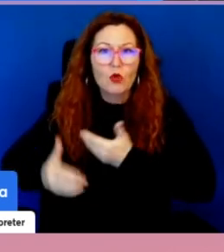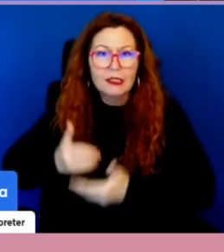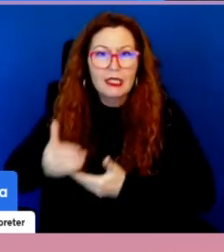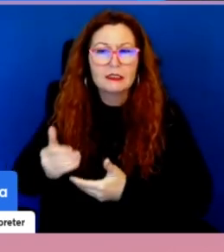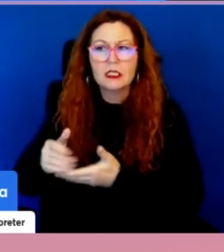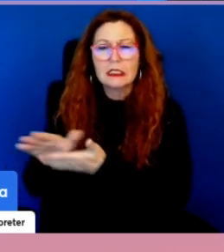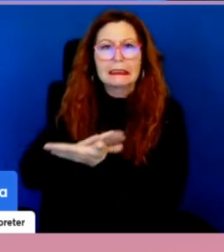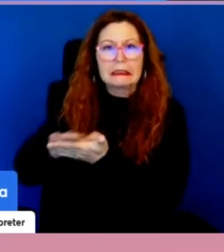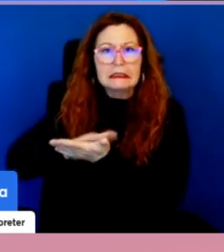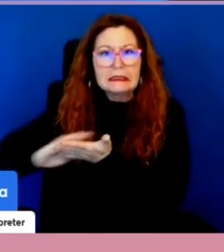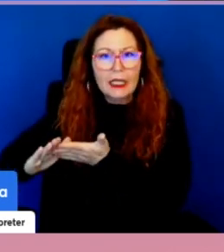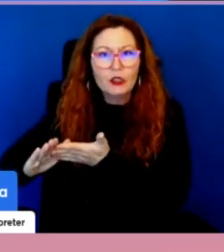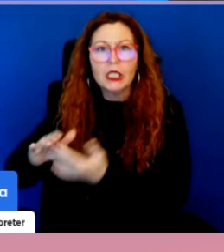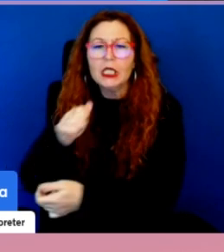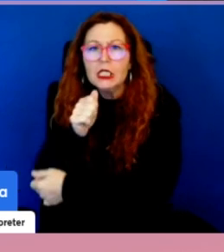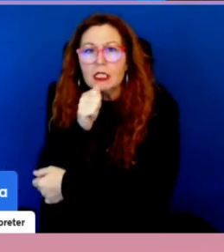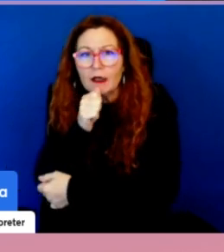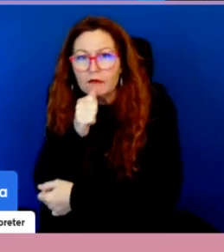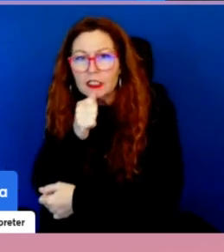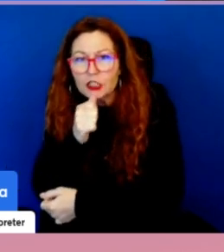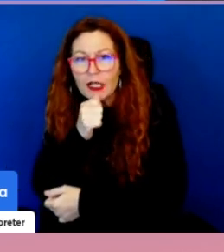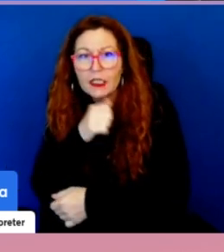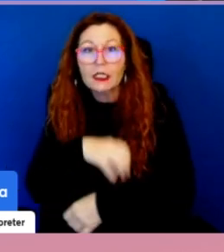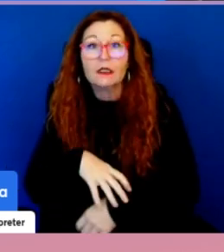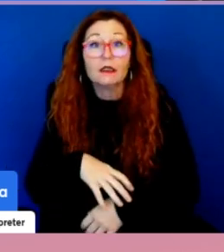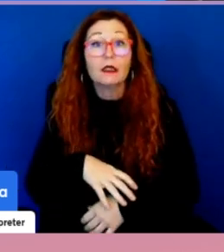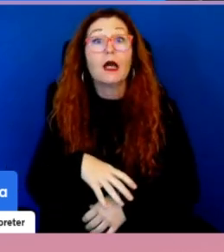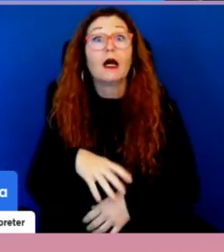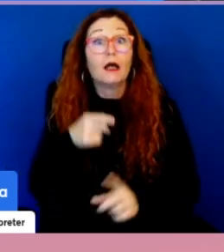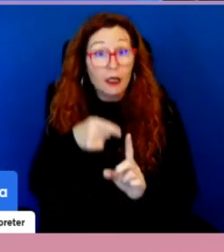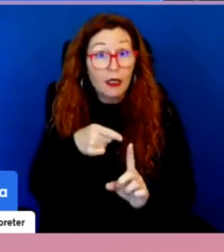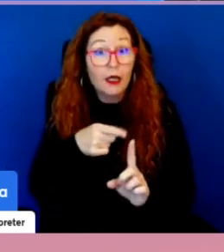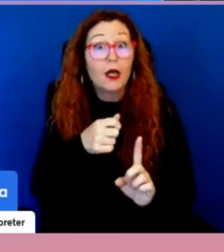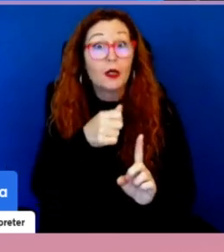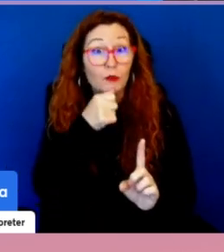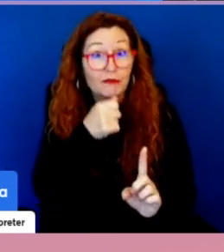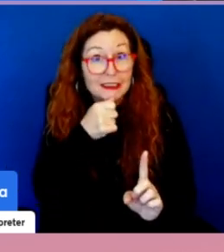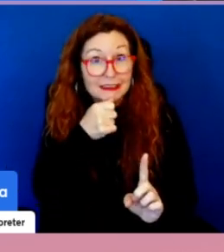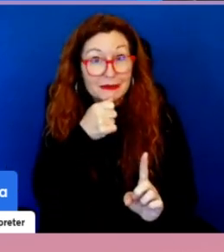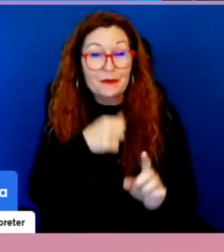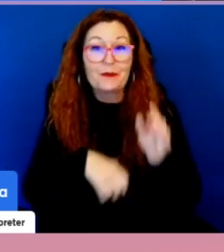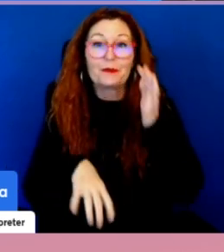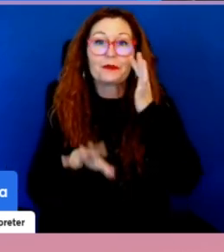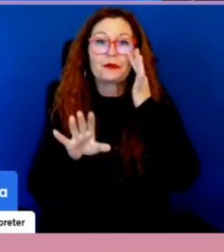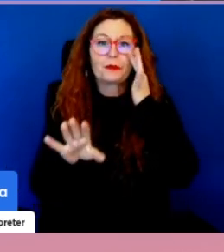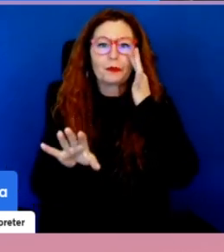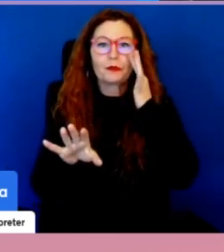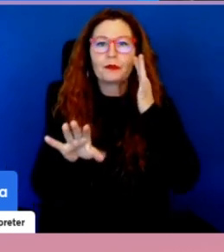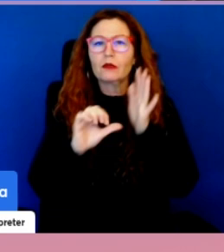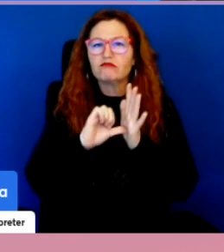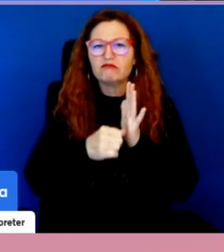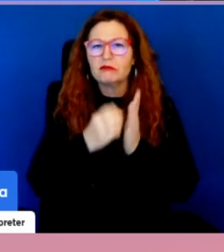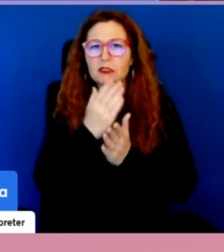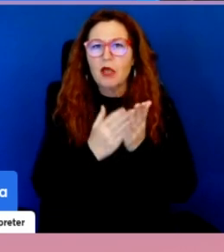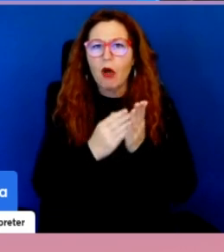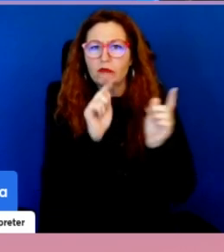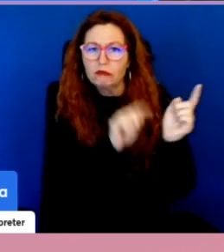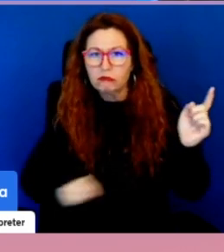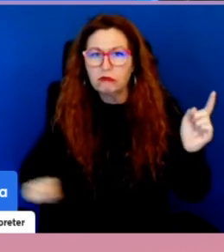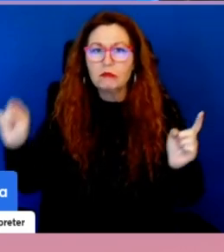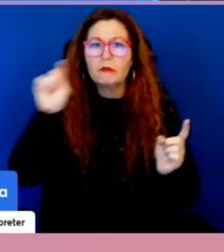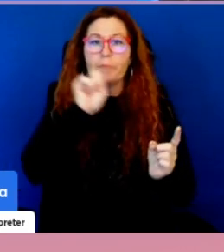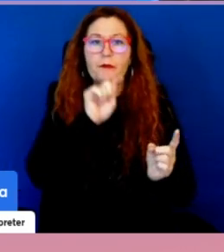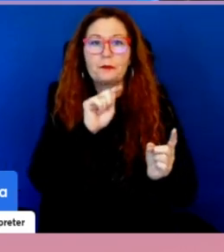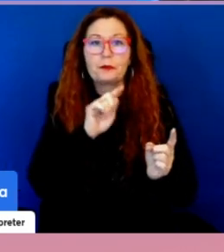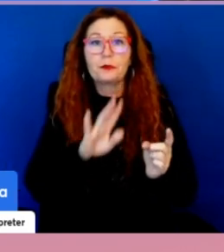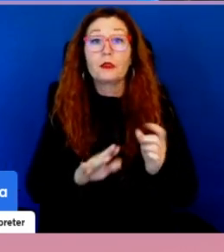confidentiality, and I can't remember if I started with privacy, but I'll say it again. I'm not going to read all these little points, but I'll highlight a couple. So under